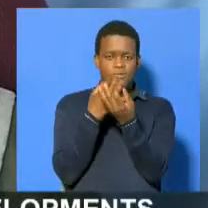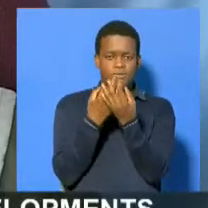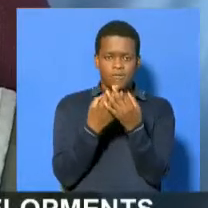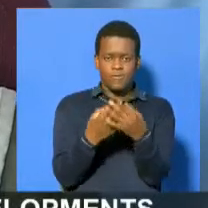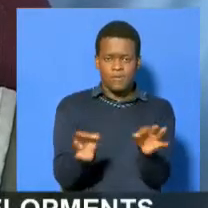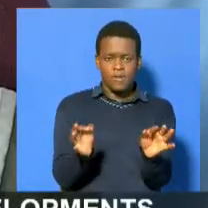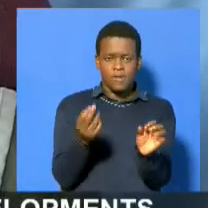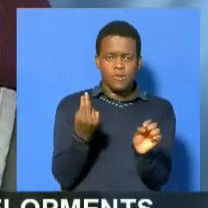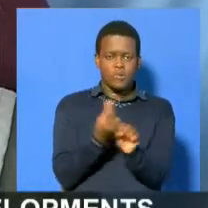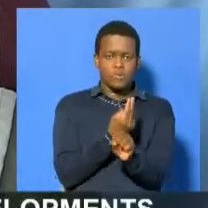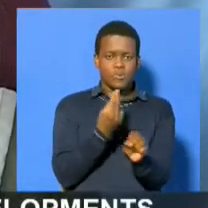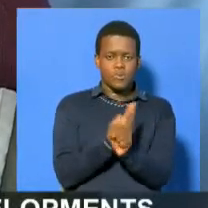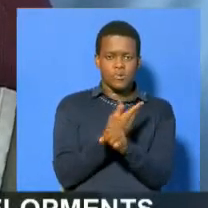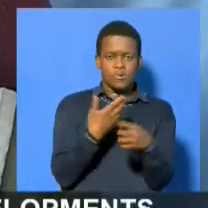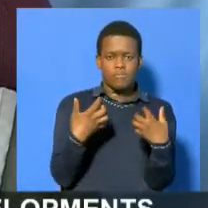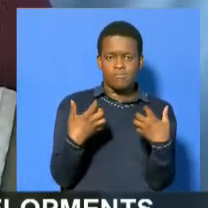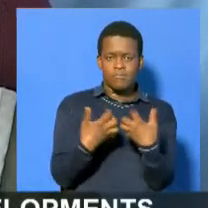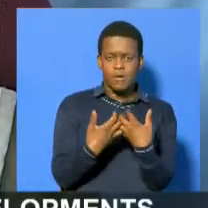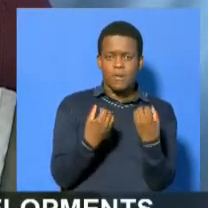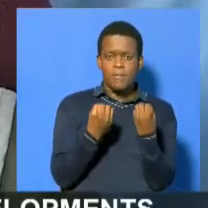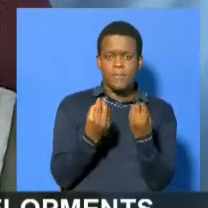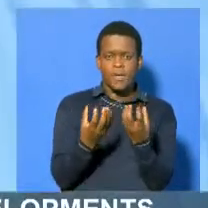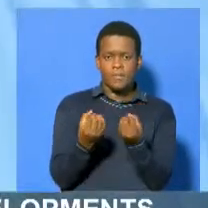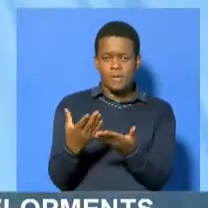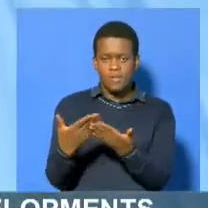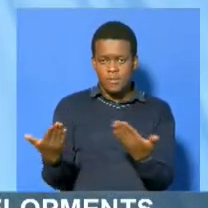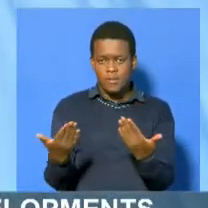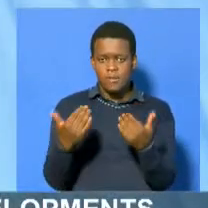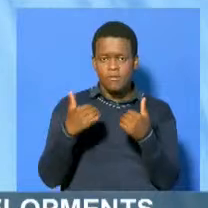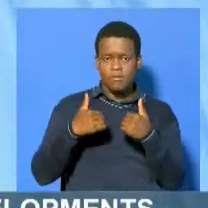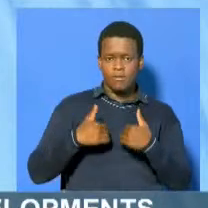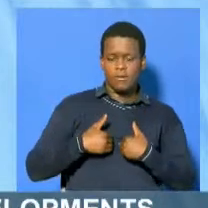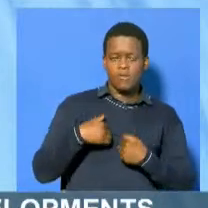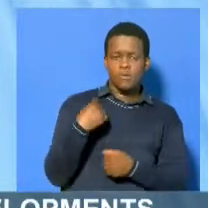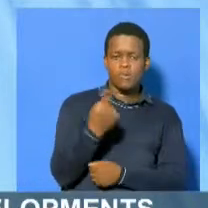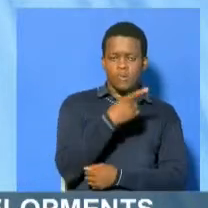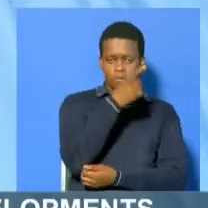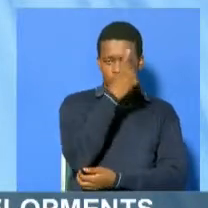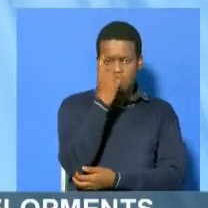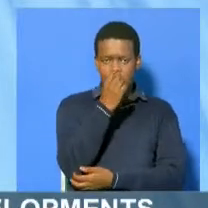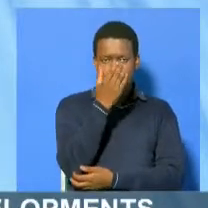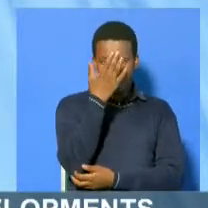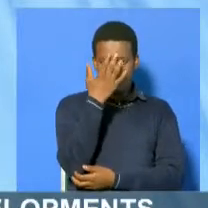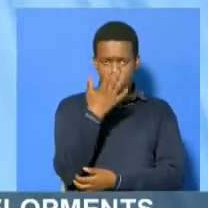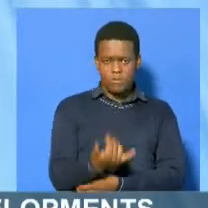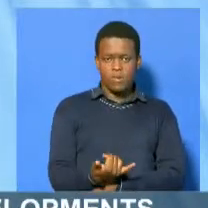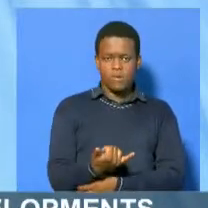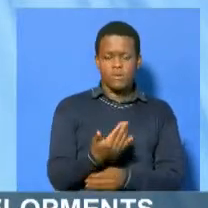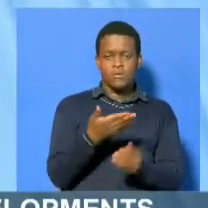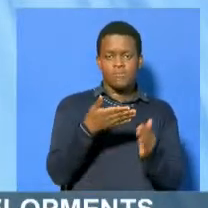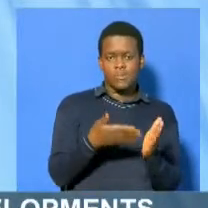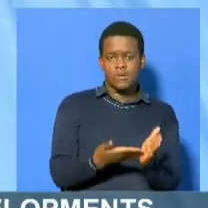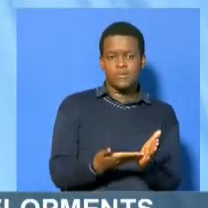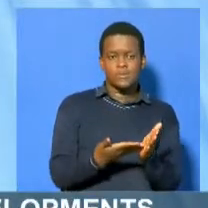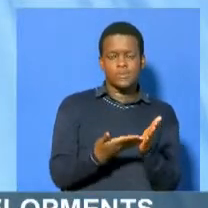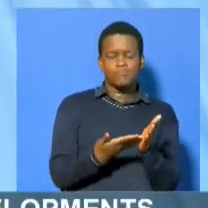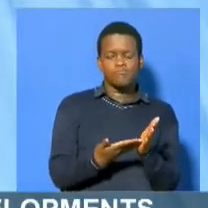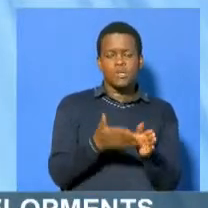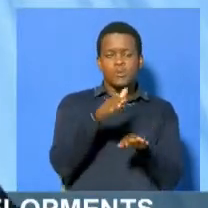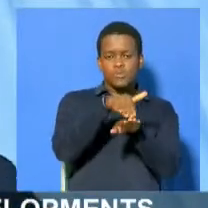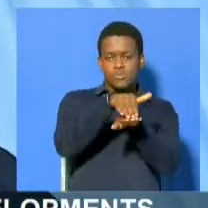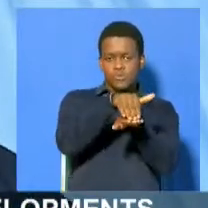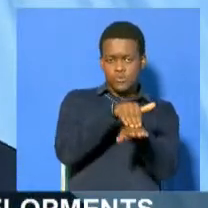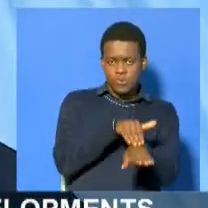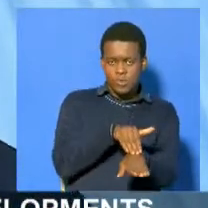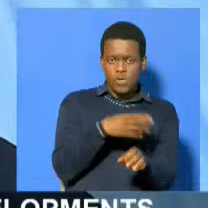di dintsi ke lo ha di ka ihela. Tse ke ipotsa gore king o ka re go butsa no tsa mananeo.